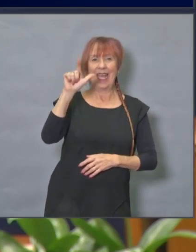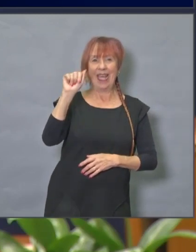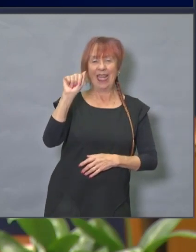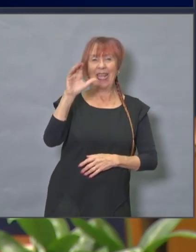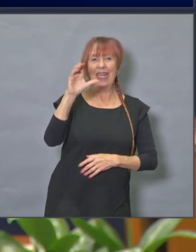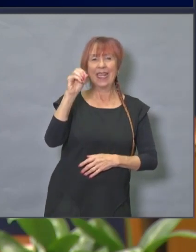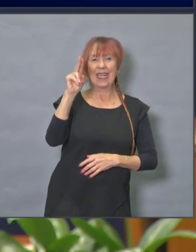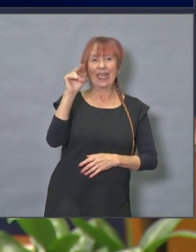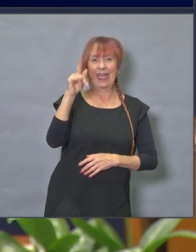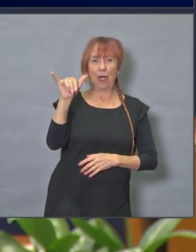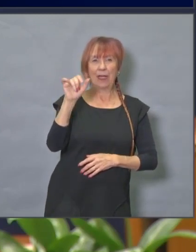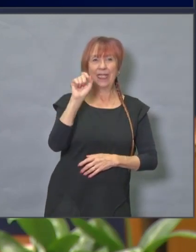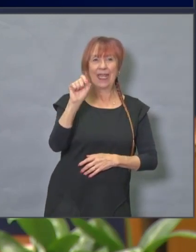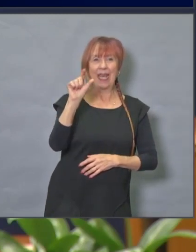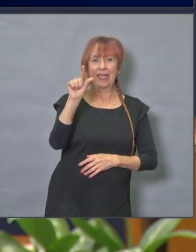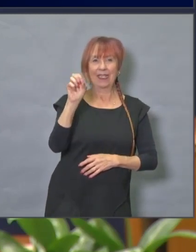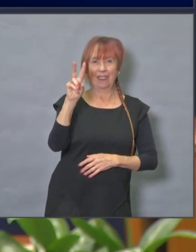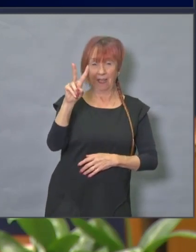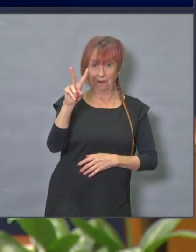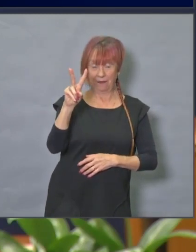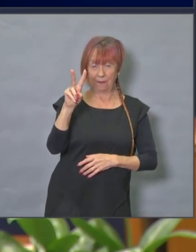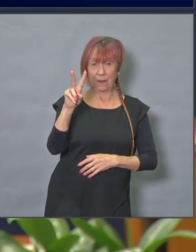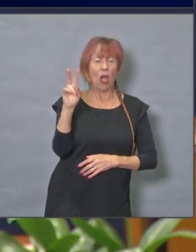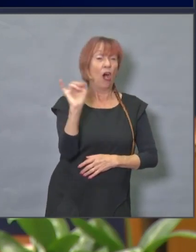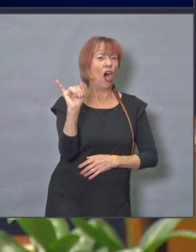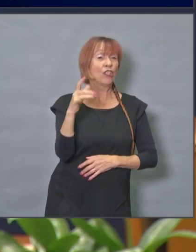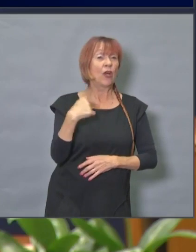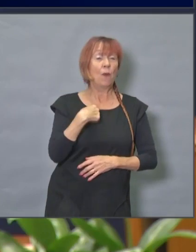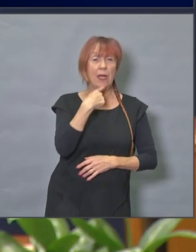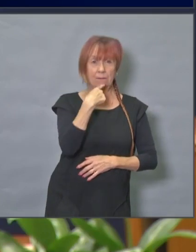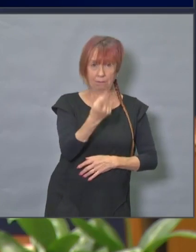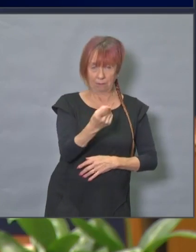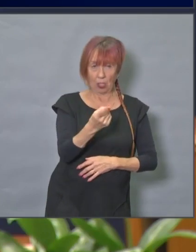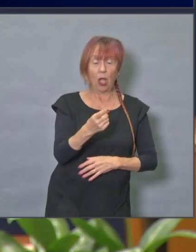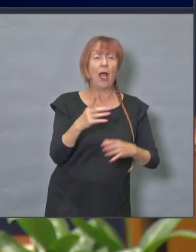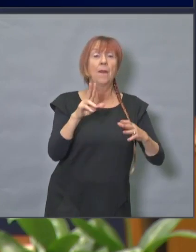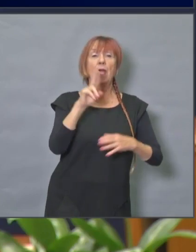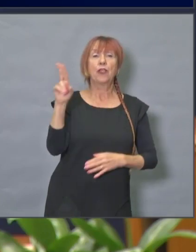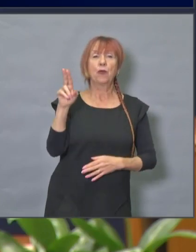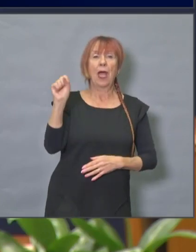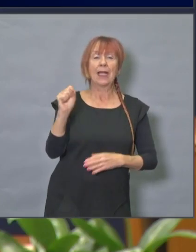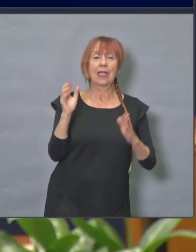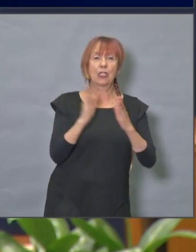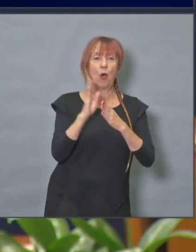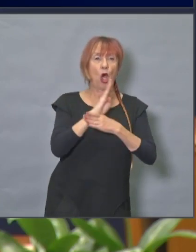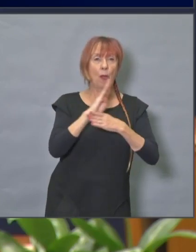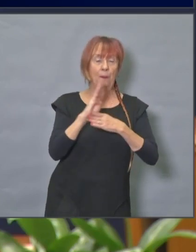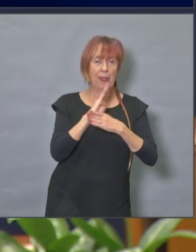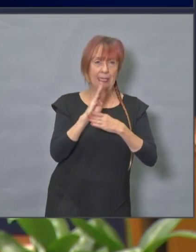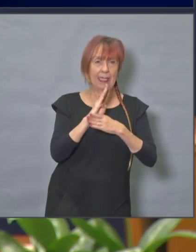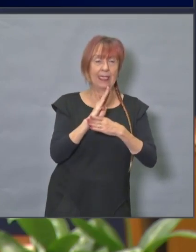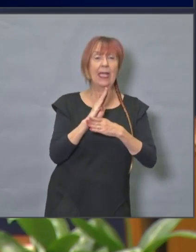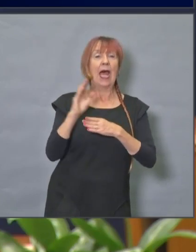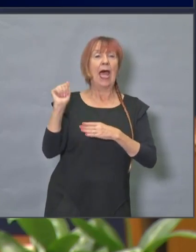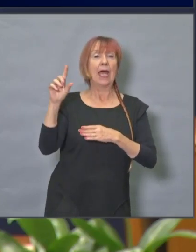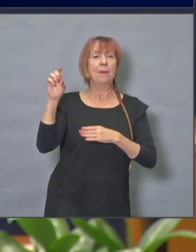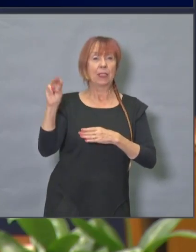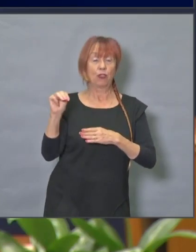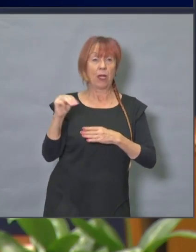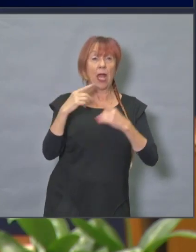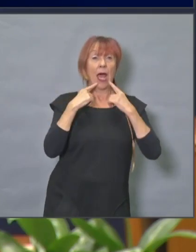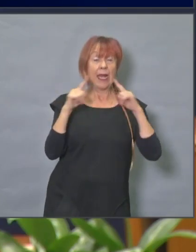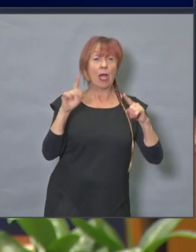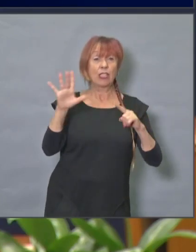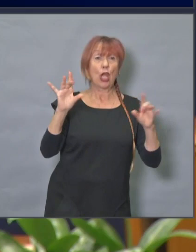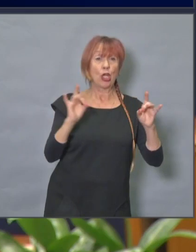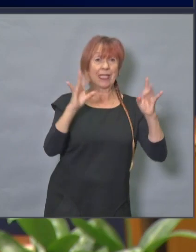covid19.lacounty.gov. I would also like to share that the U.S. Small Business Administration announced their disaster recovery loans will be